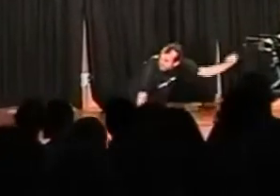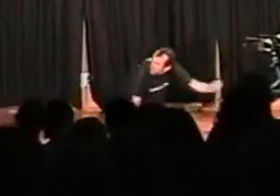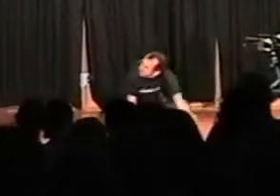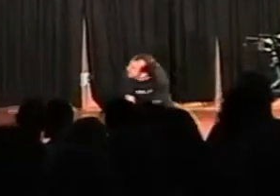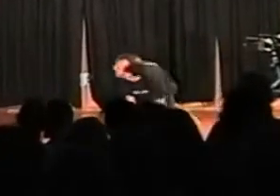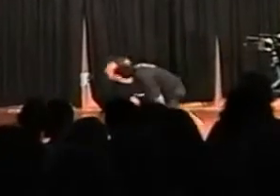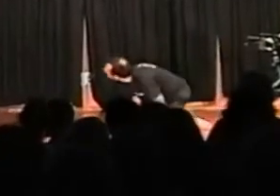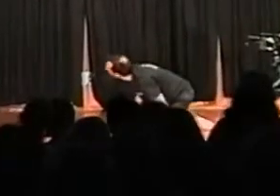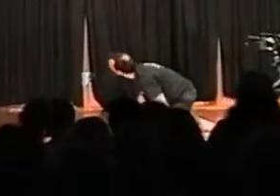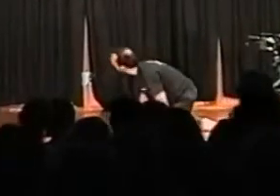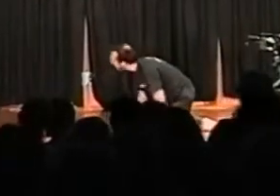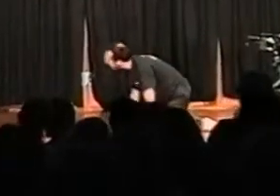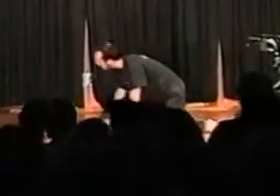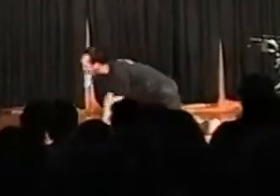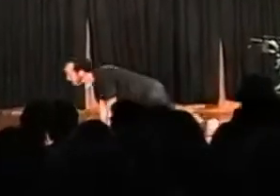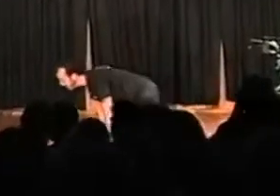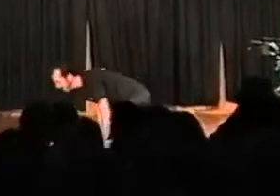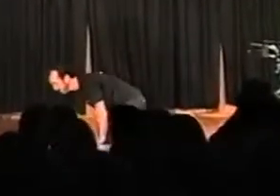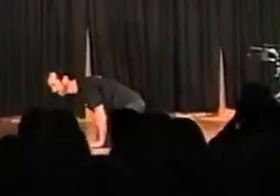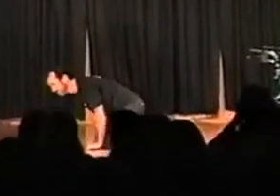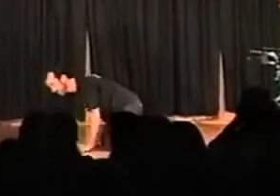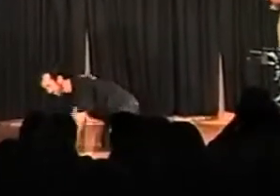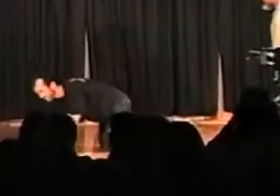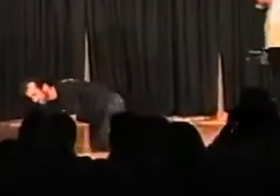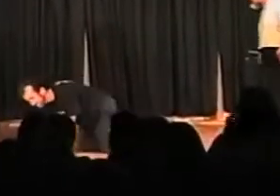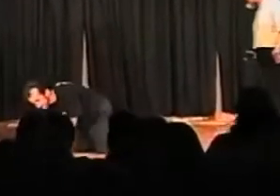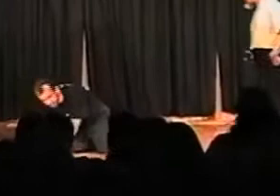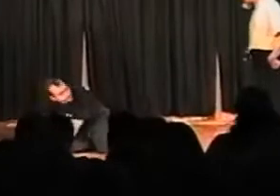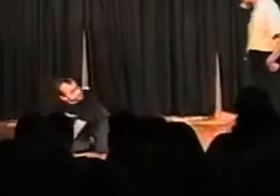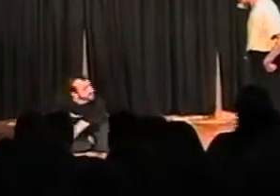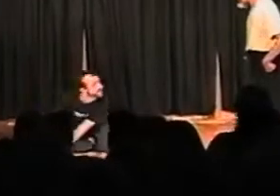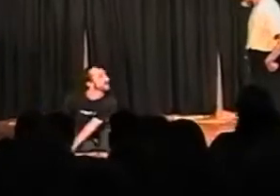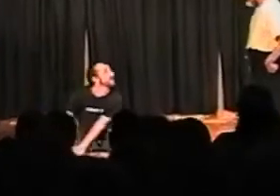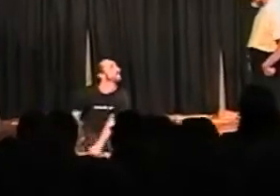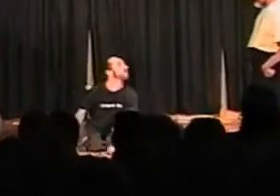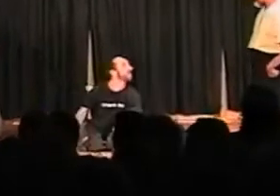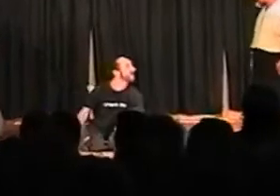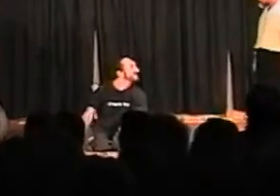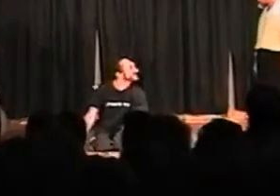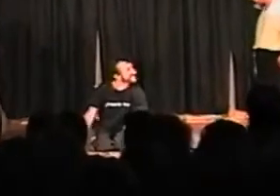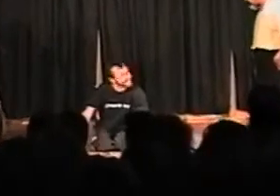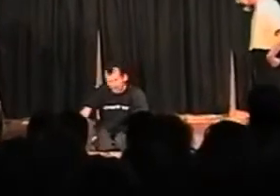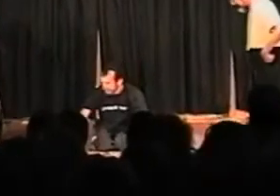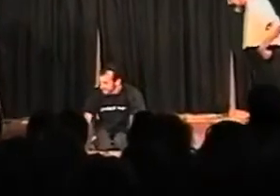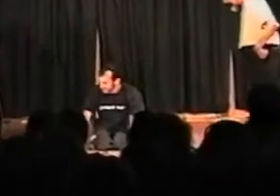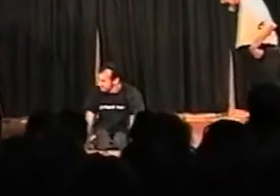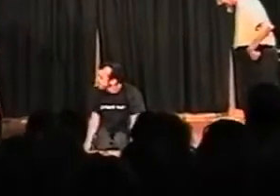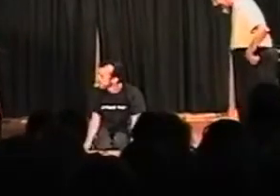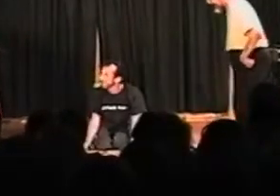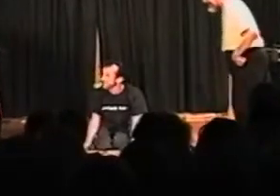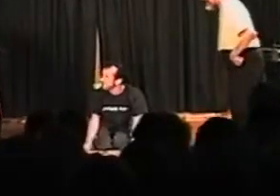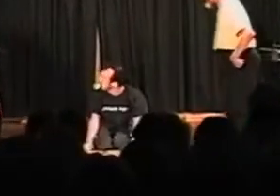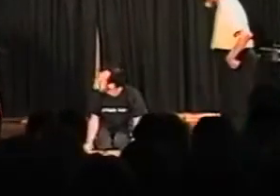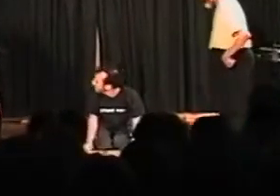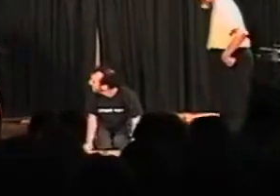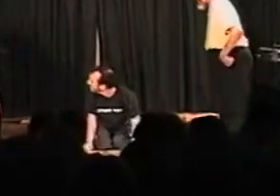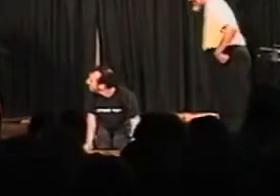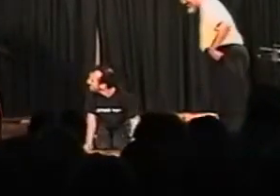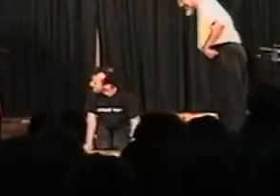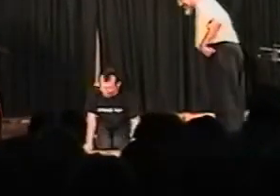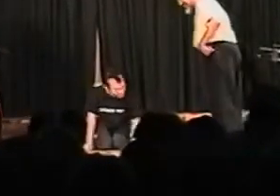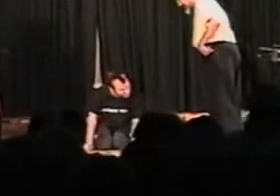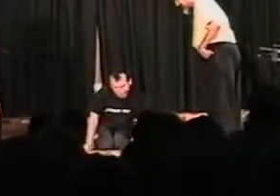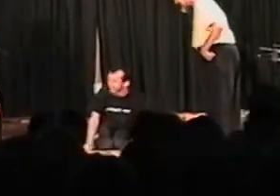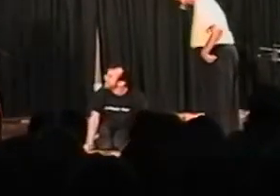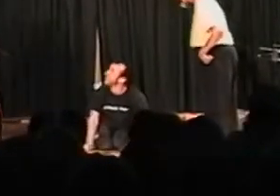Can I get these out of the way? No, I forgot to take them off. They get in the way. Footrests are such a